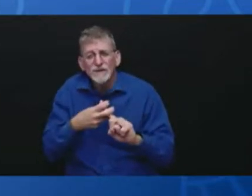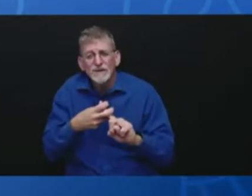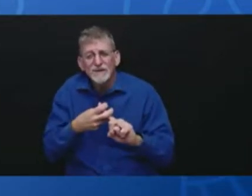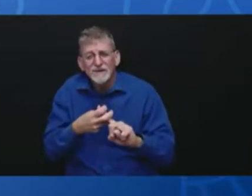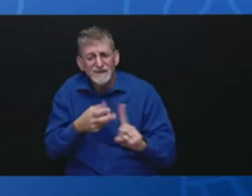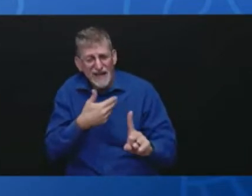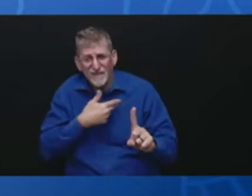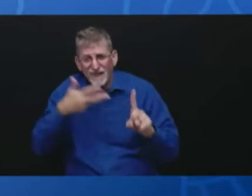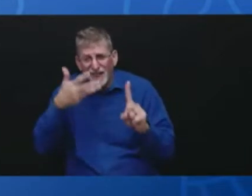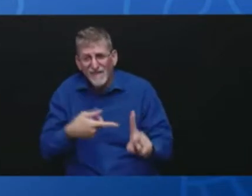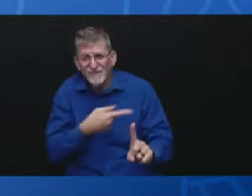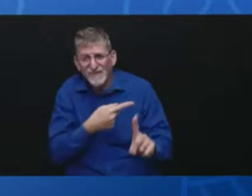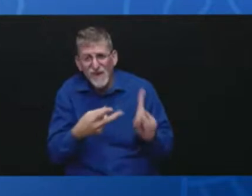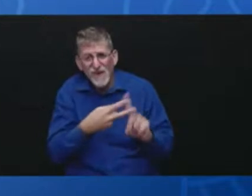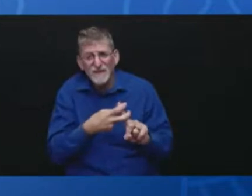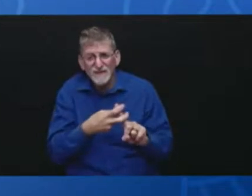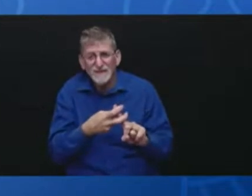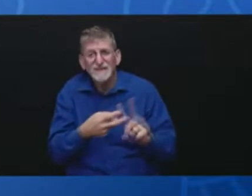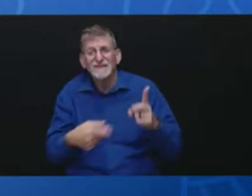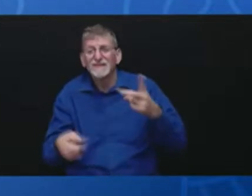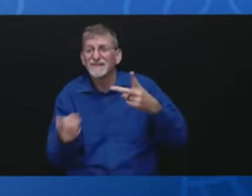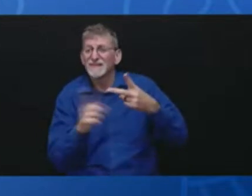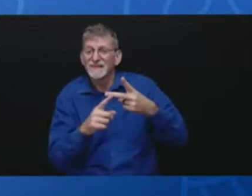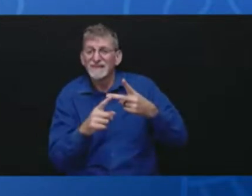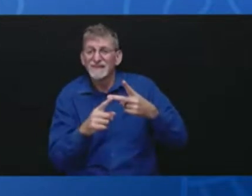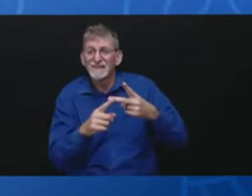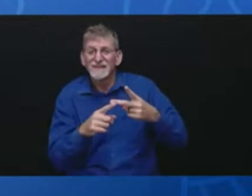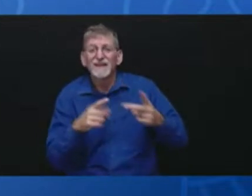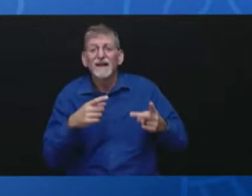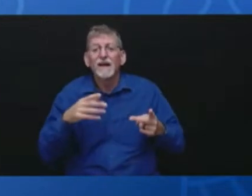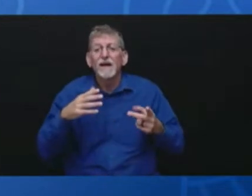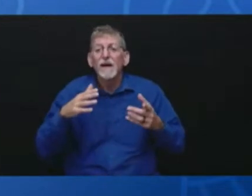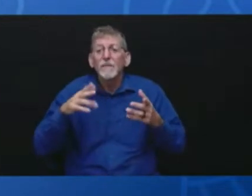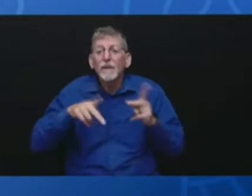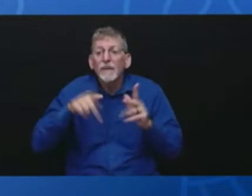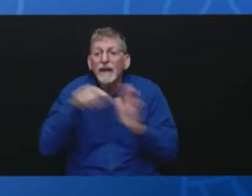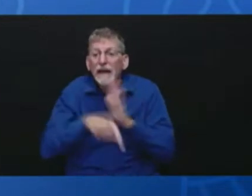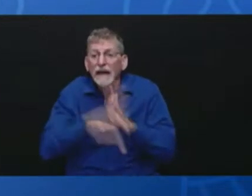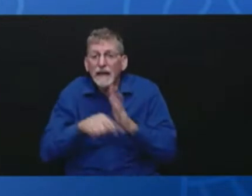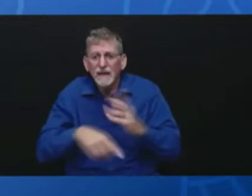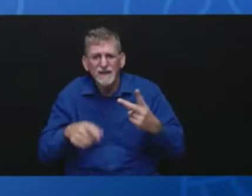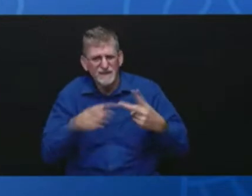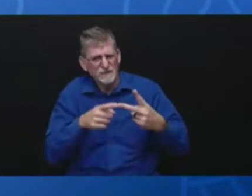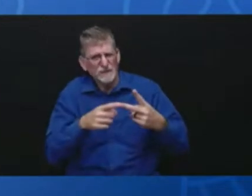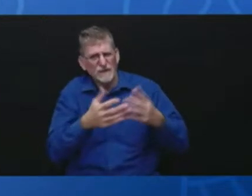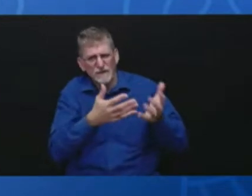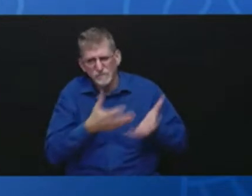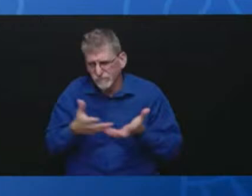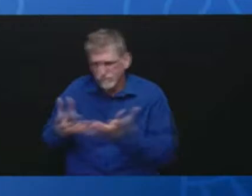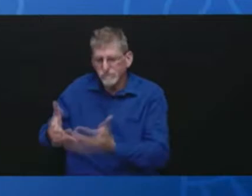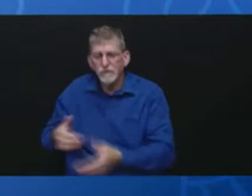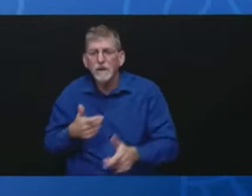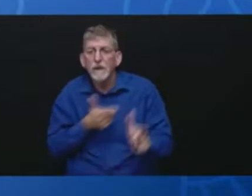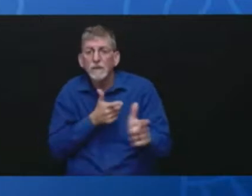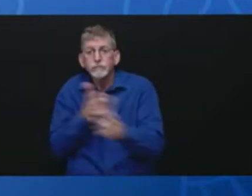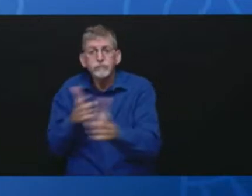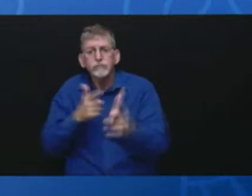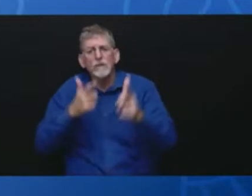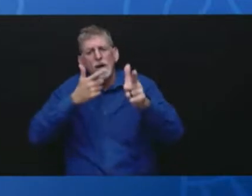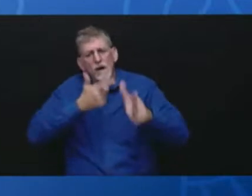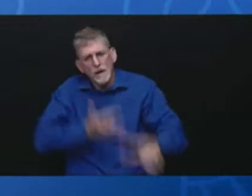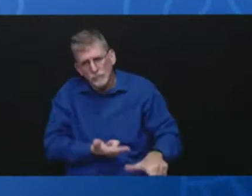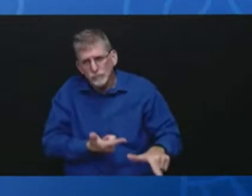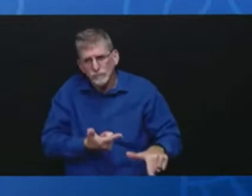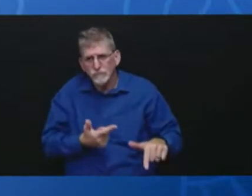those that they've killed, and they could lay down their arms, and the suffering would end. All of this would